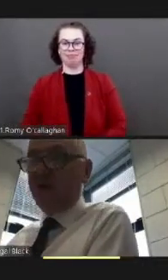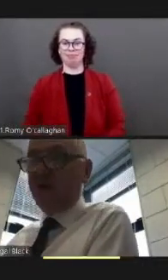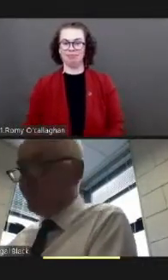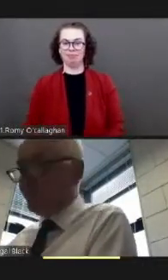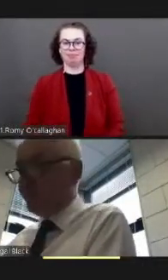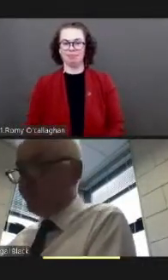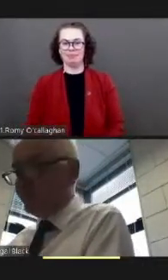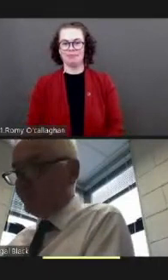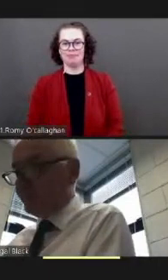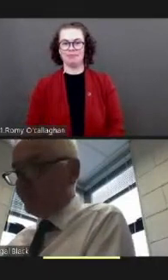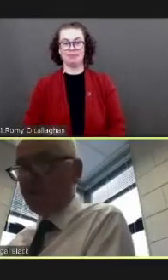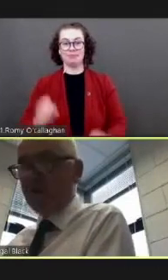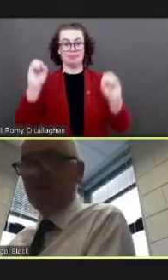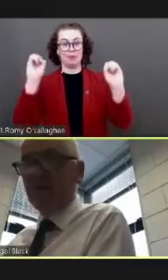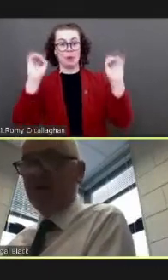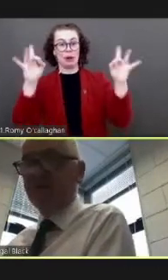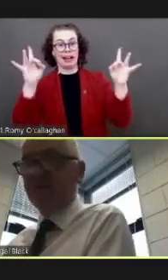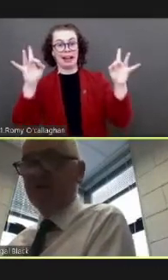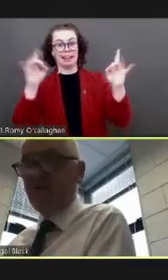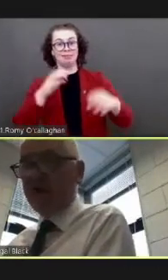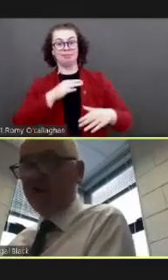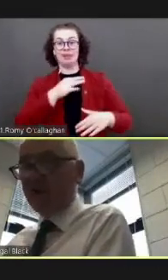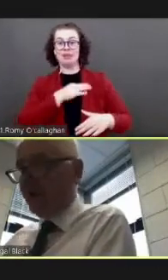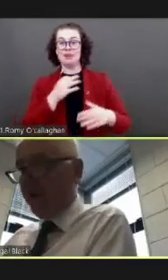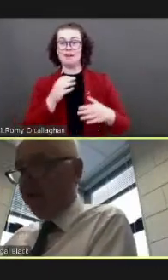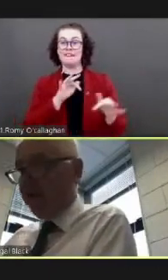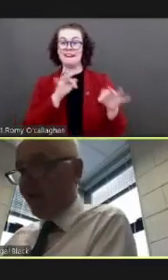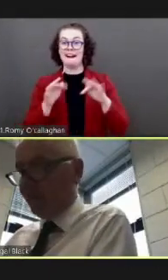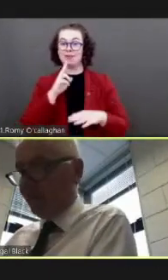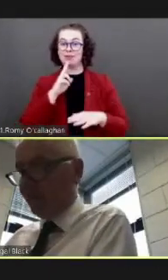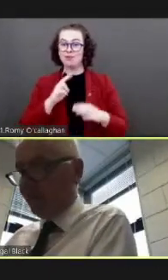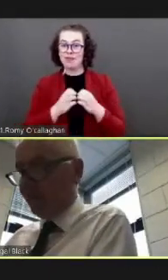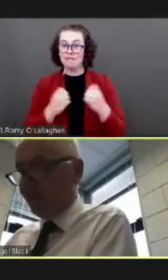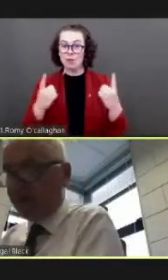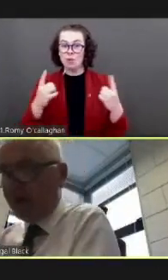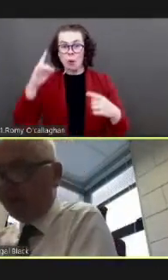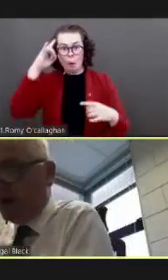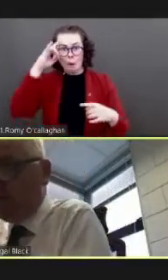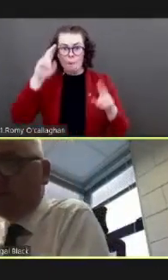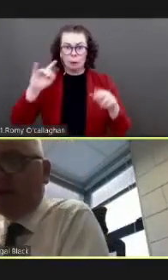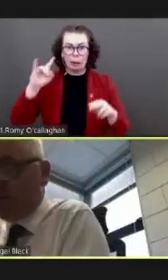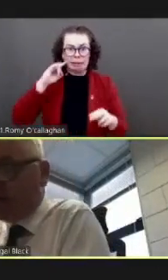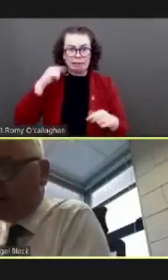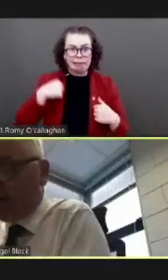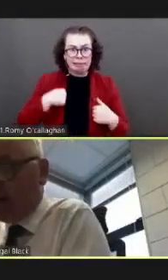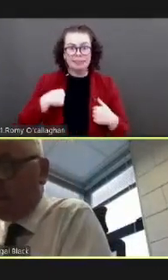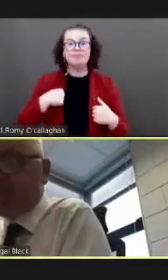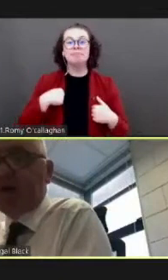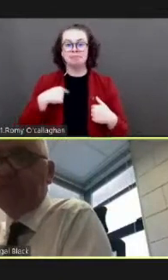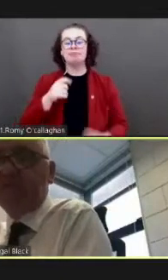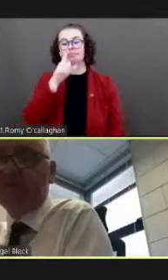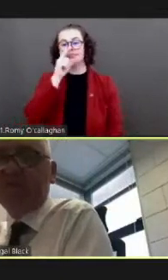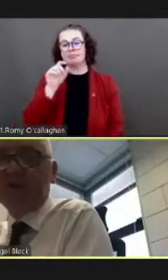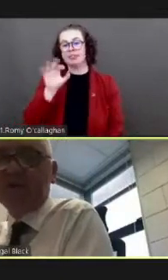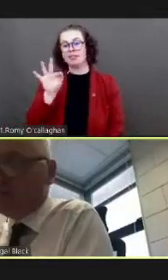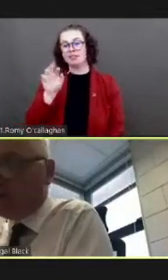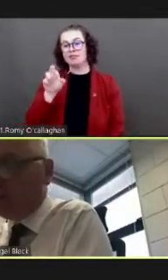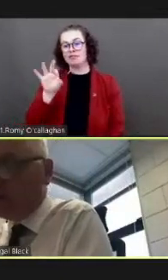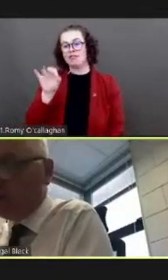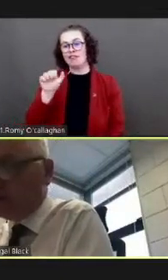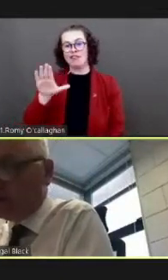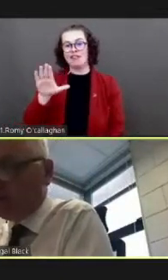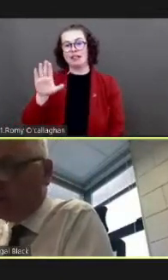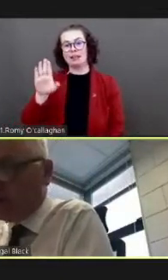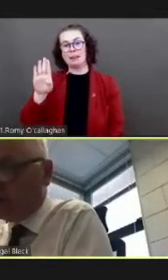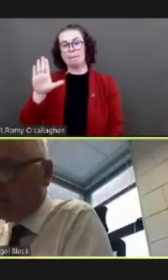Okay. Good afternoon, everybody. I hope you can hear me. My name is Fergal Black. And first of all, I'd like to